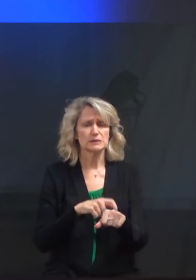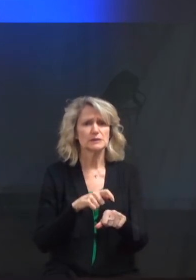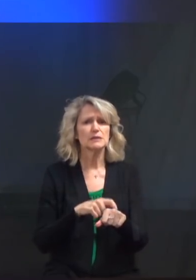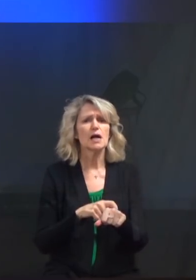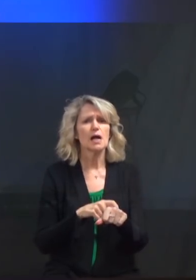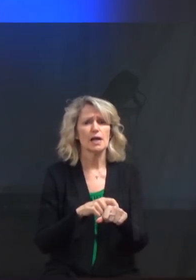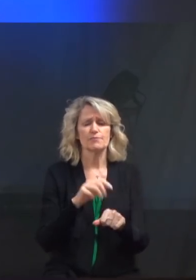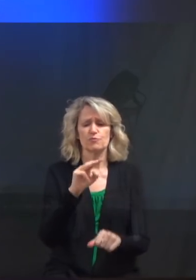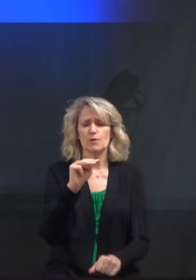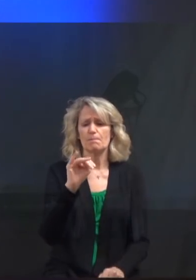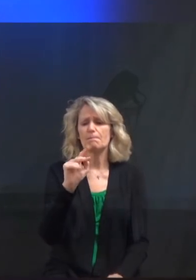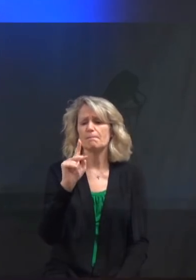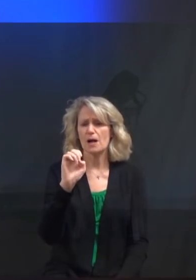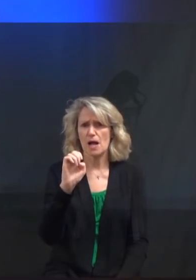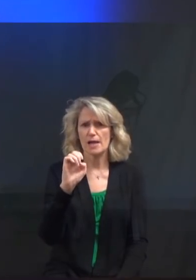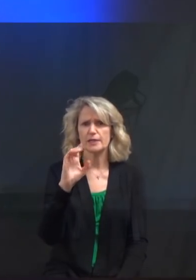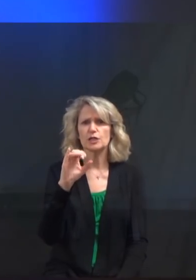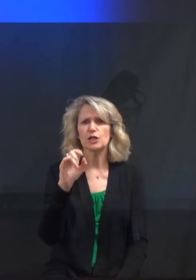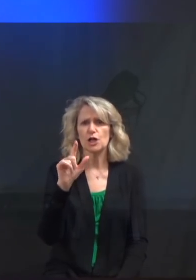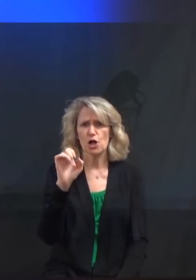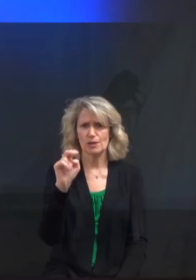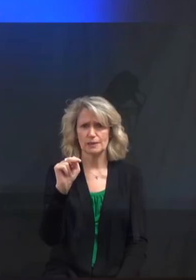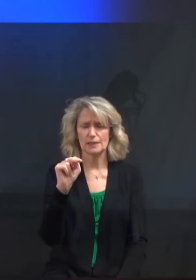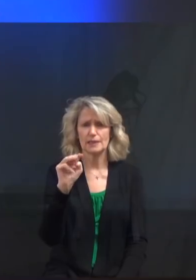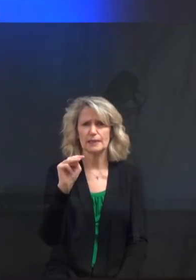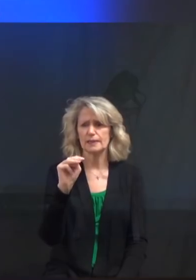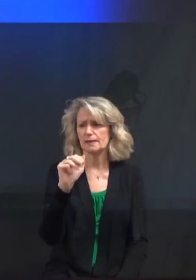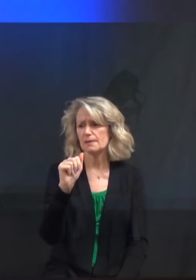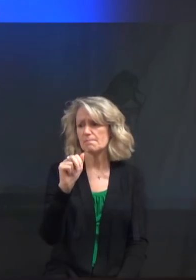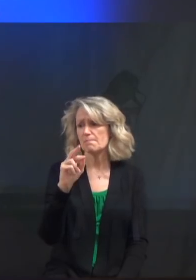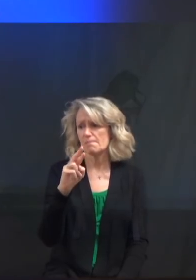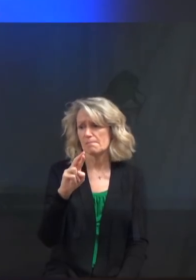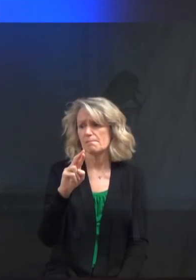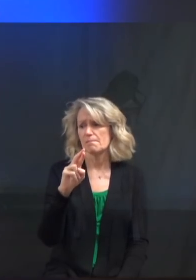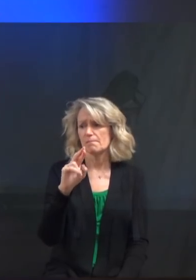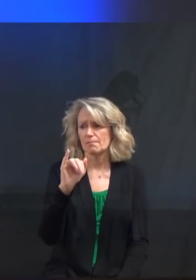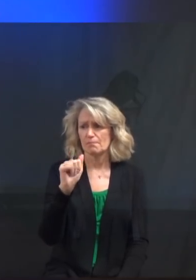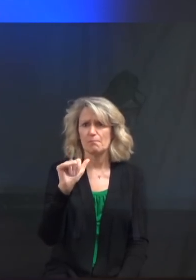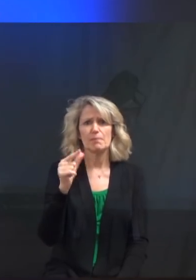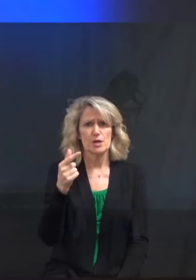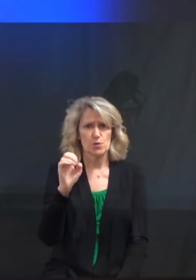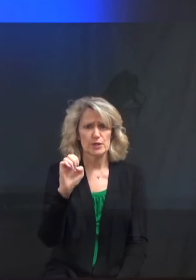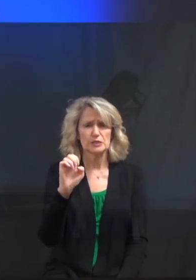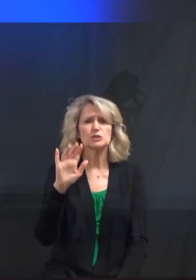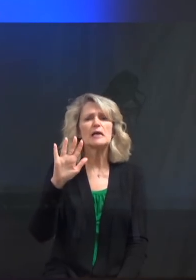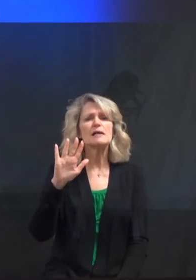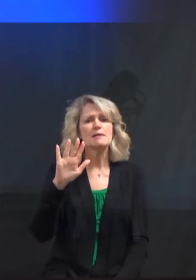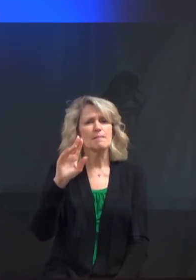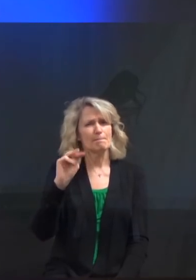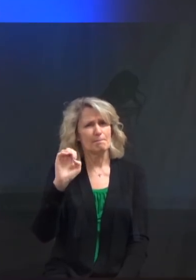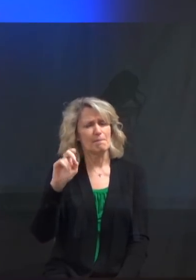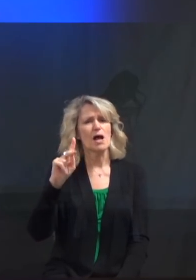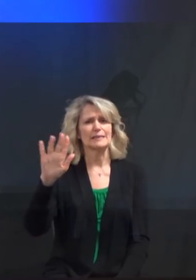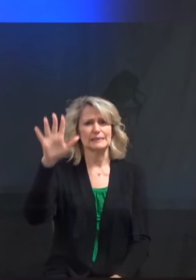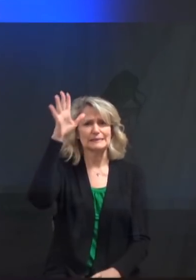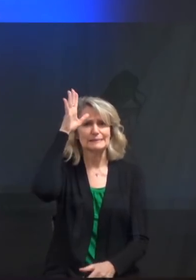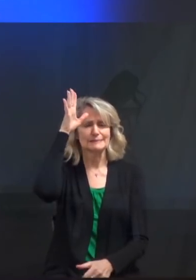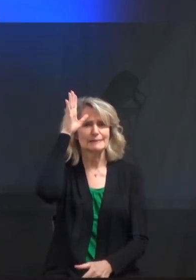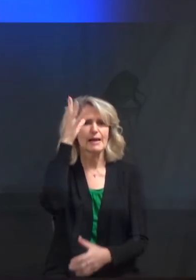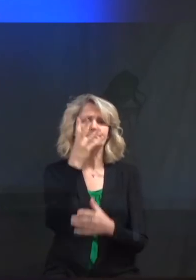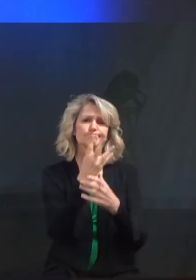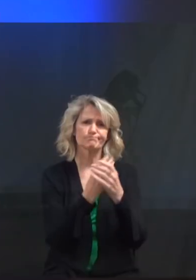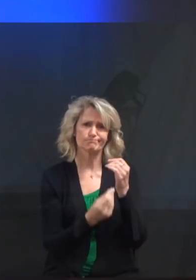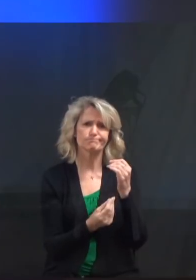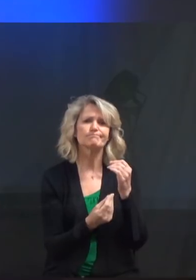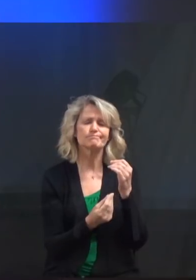to hold up Michael and Colleen's marriage. Michael's father passed away, and so continue to pray for Mike and Colleen as they wrestle through